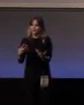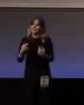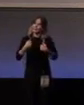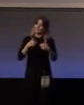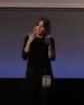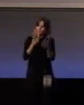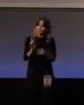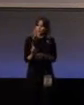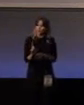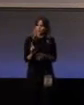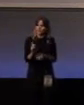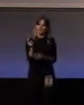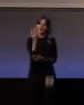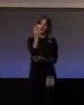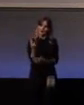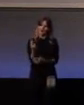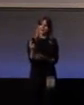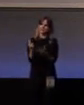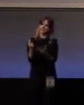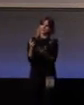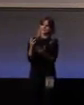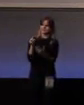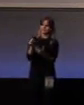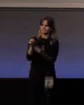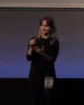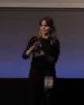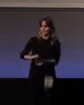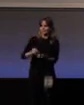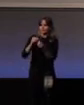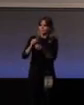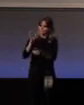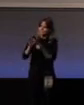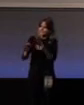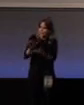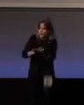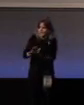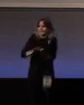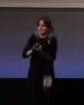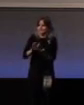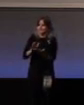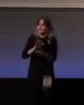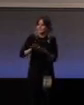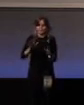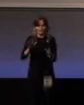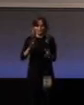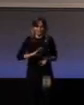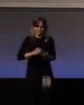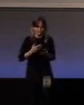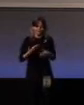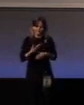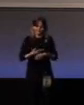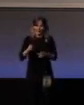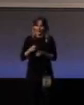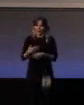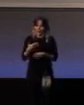focussen om aan arts dat is produced in context dat is also change dat is not produce in de workshop en dan shown in